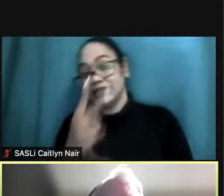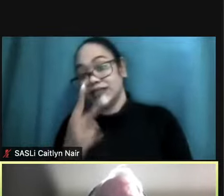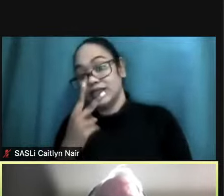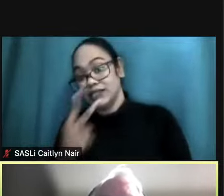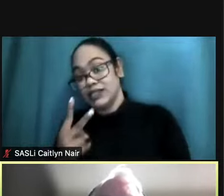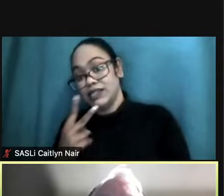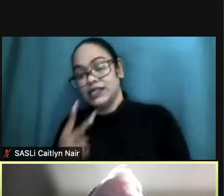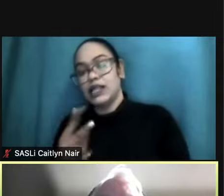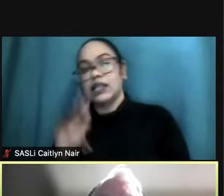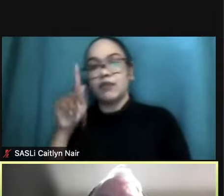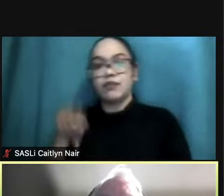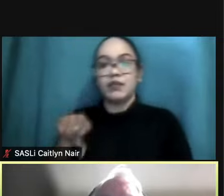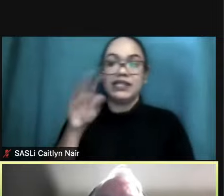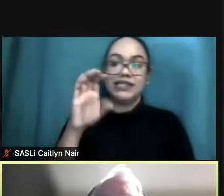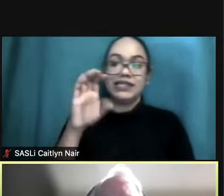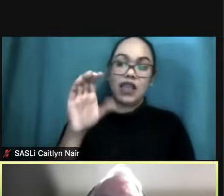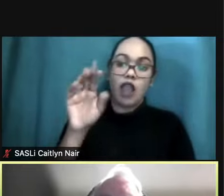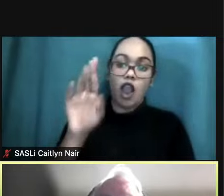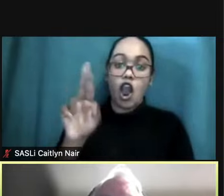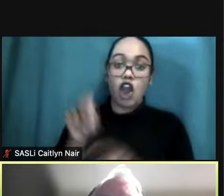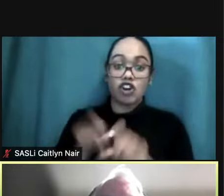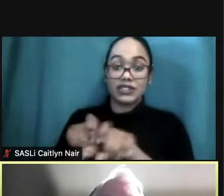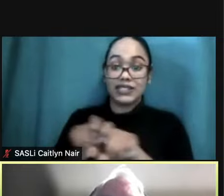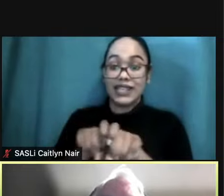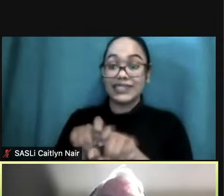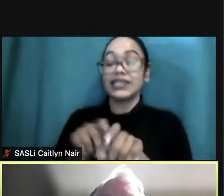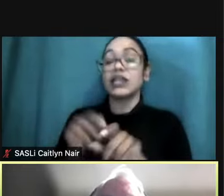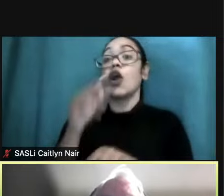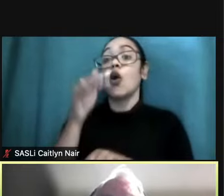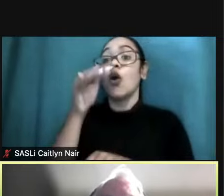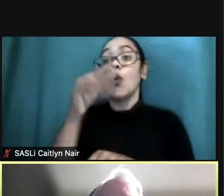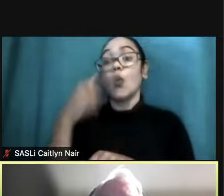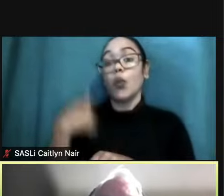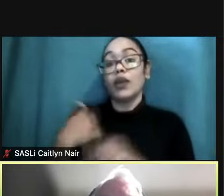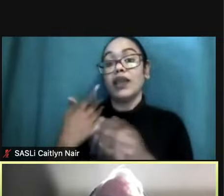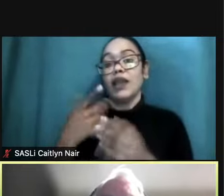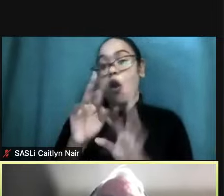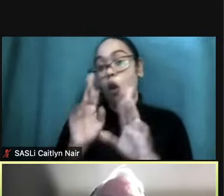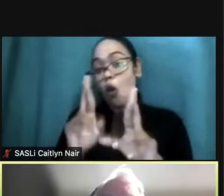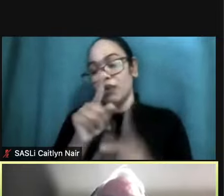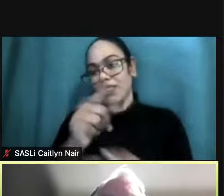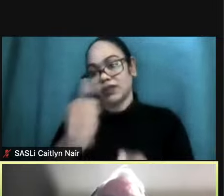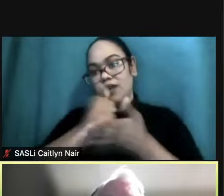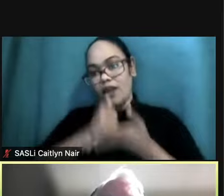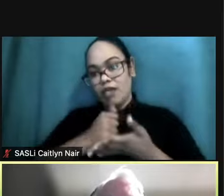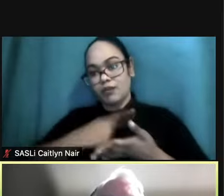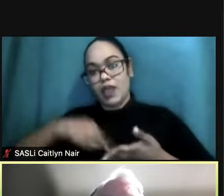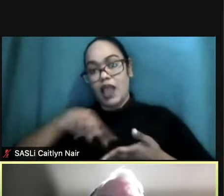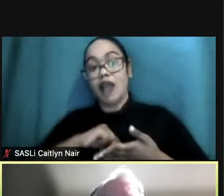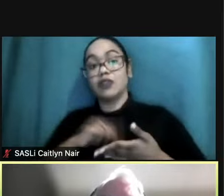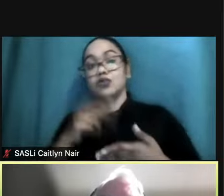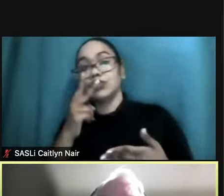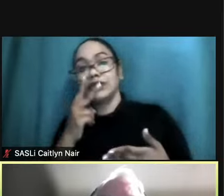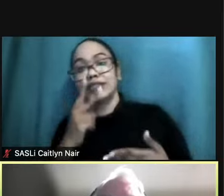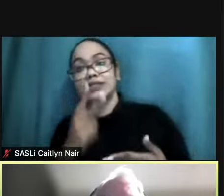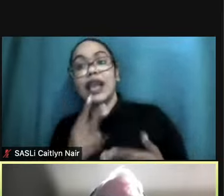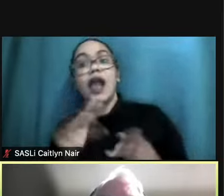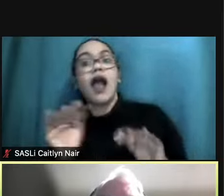PCR testing. And that will help us hopefully more rapidly to get a sense of the spread